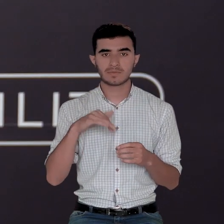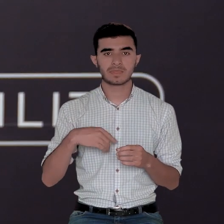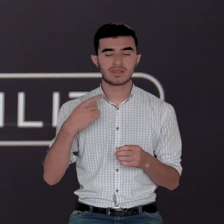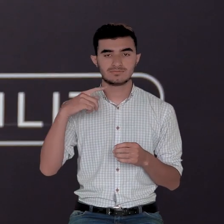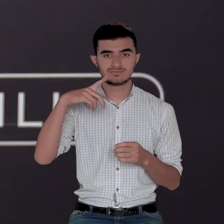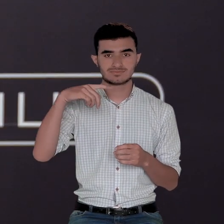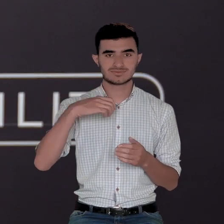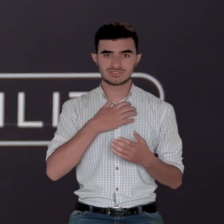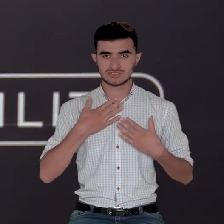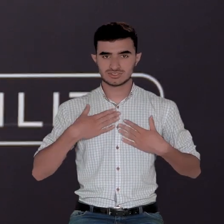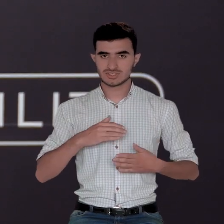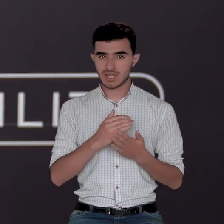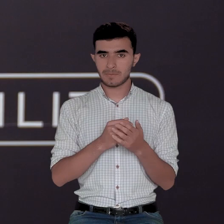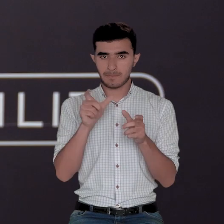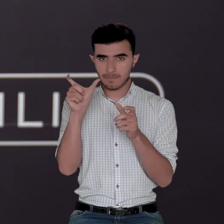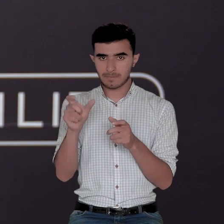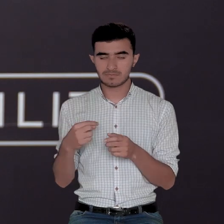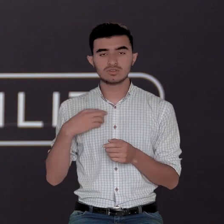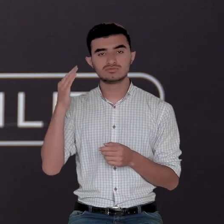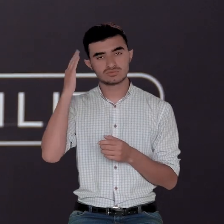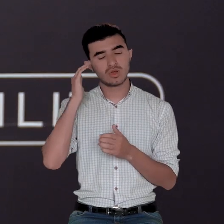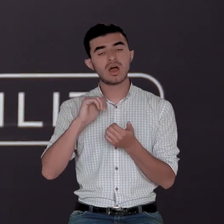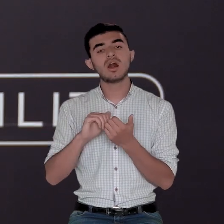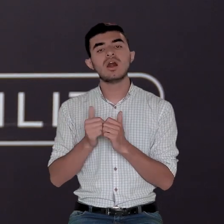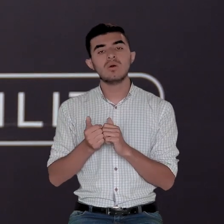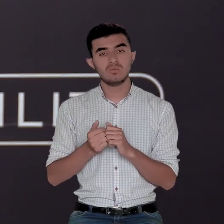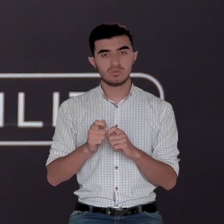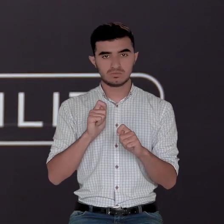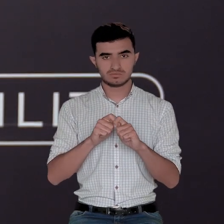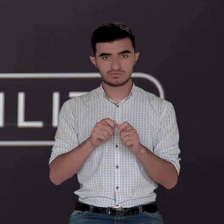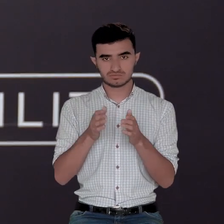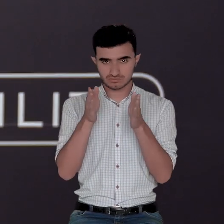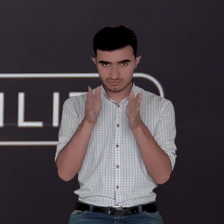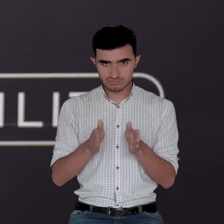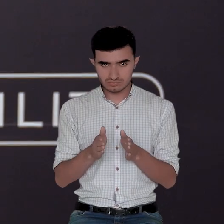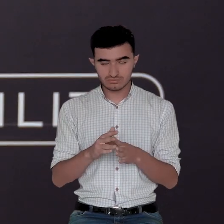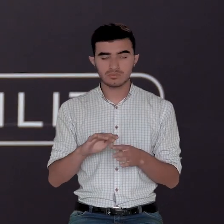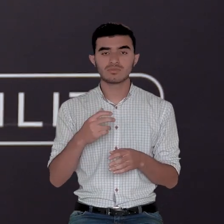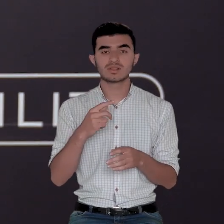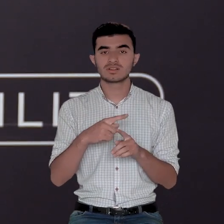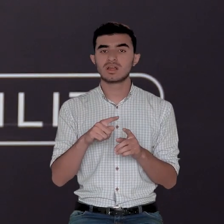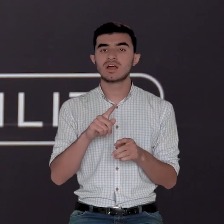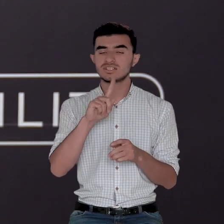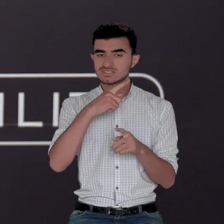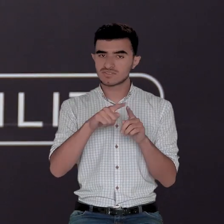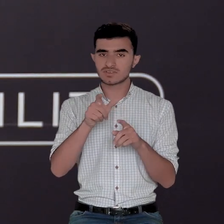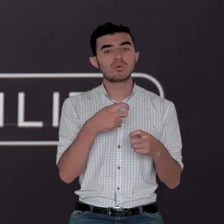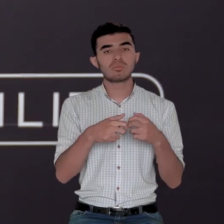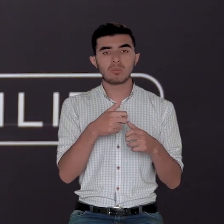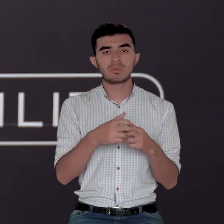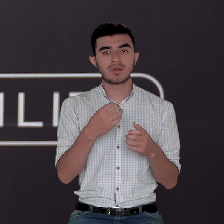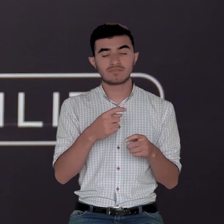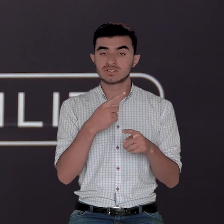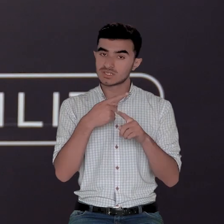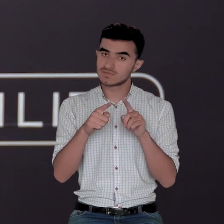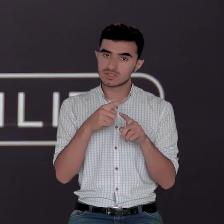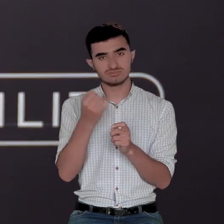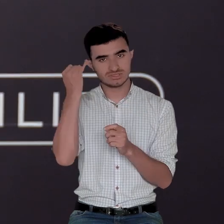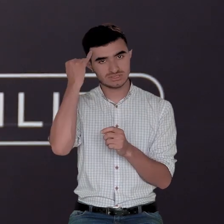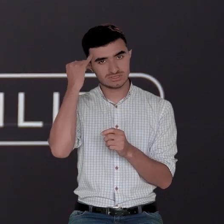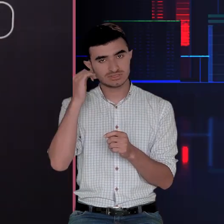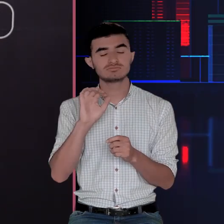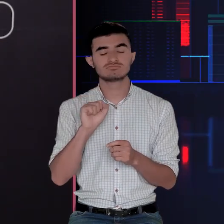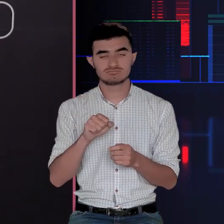the therapist knows how to manipulate, and the therapist knows how to, for each intrinsic problem, the recipe